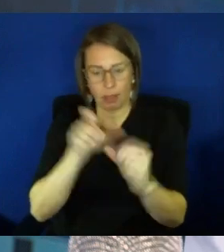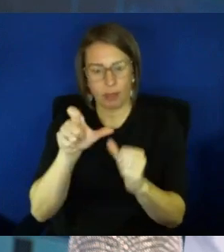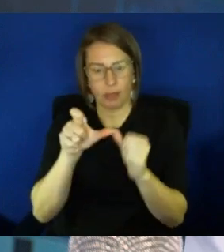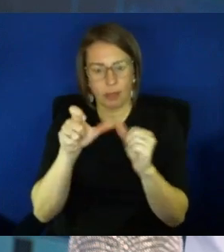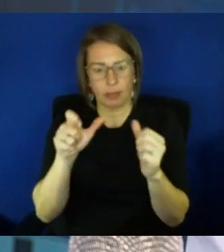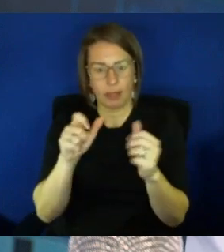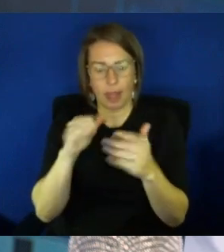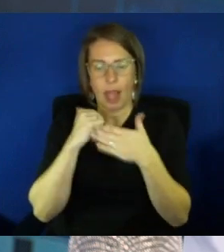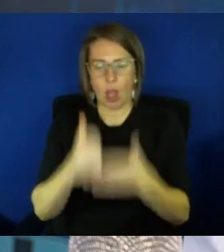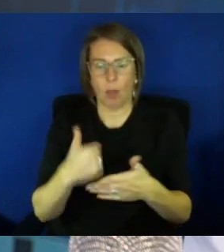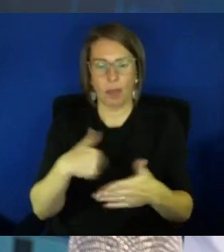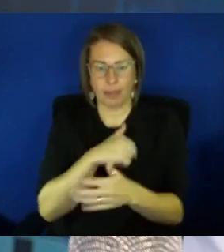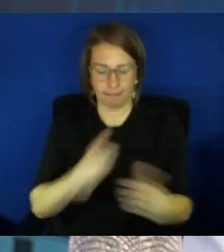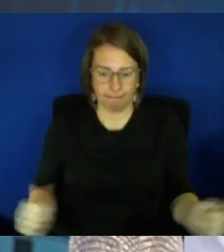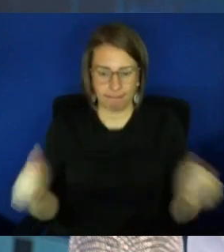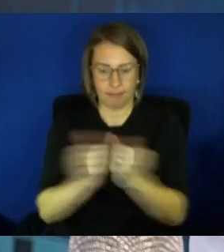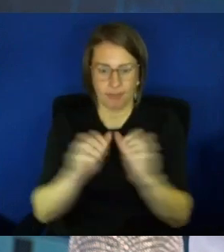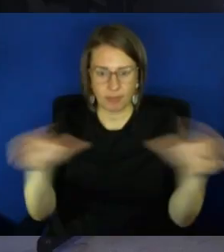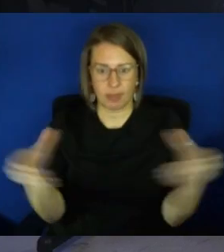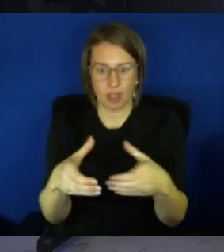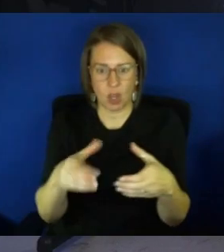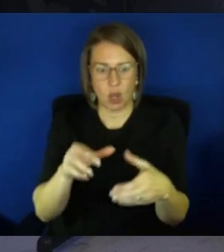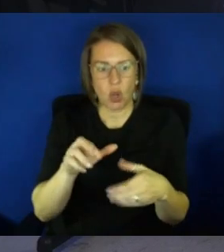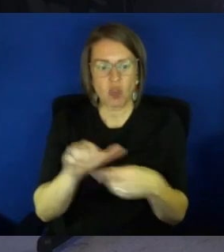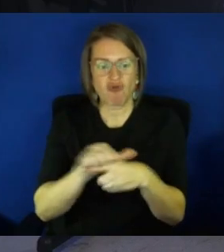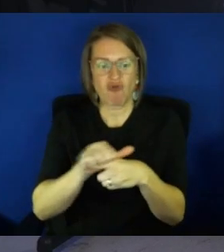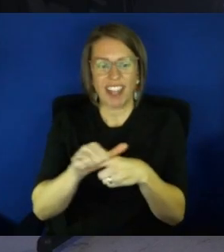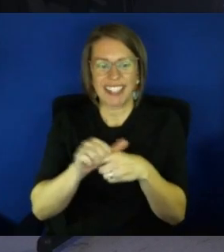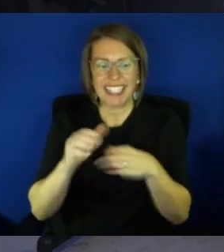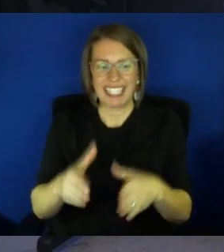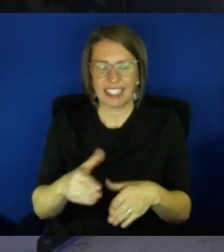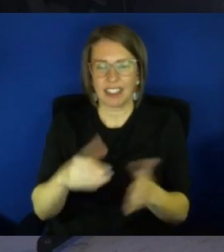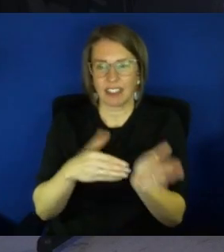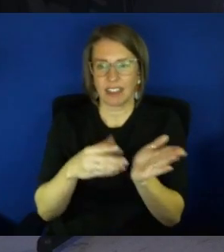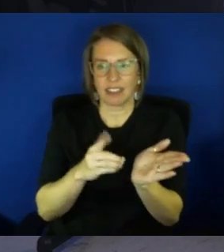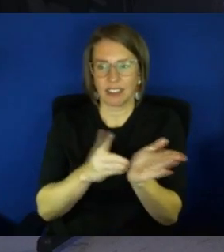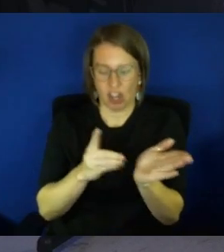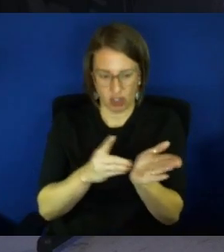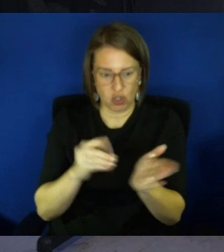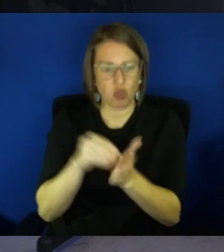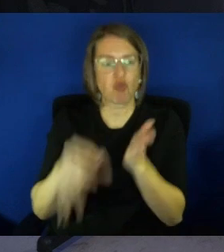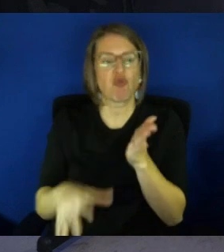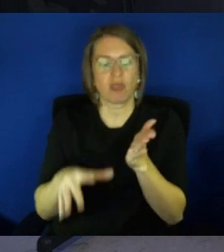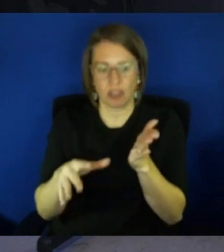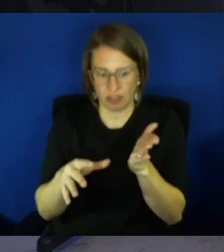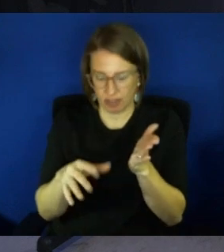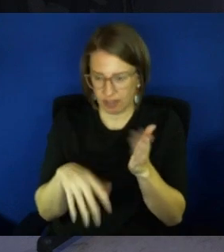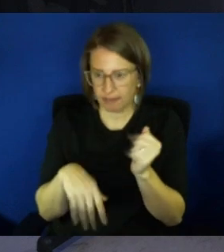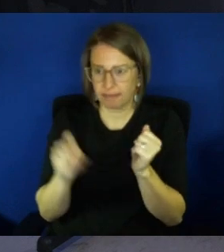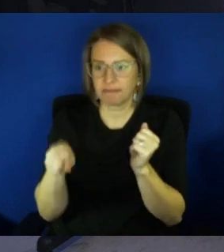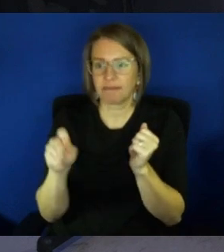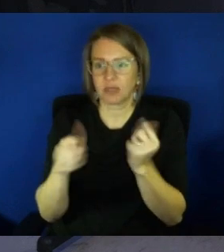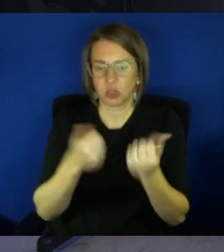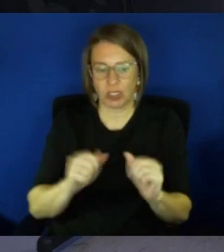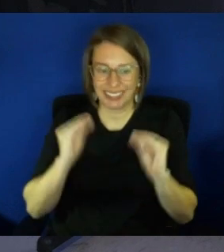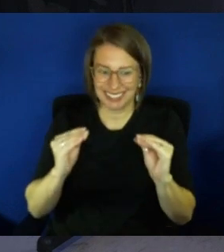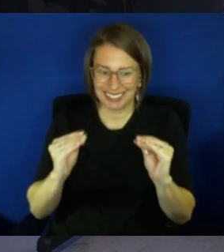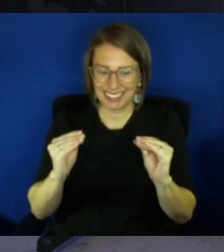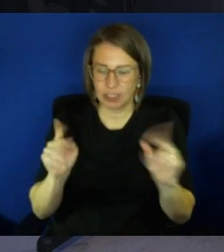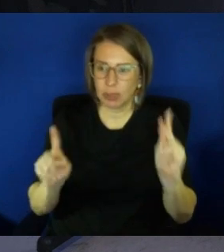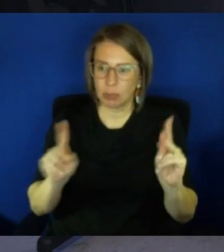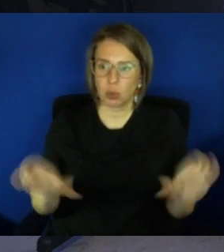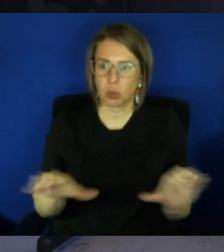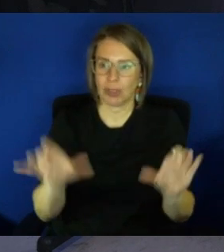Yeah, and the residents, the trainees. The residents, in a place absolutely. Like the students, everybody. KU, we're trying to teach people to do the same thing